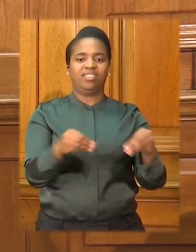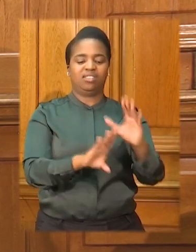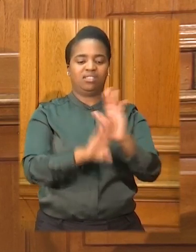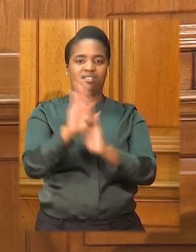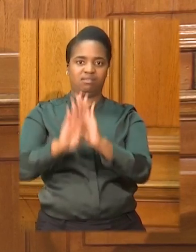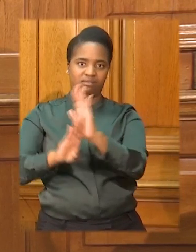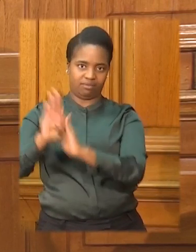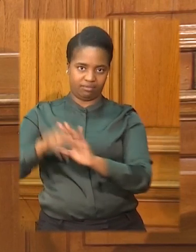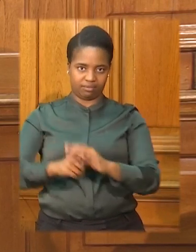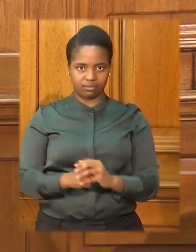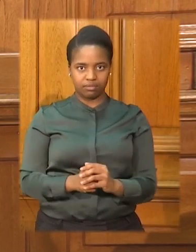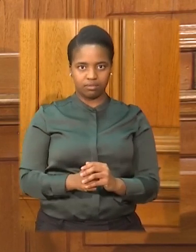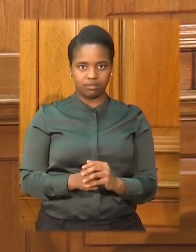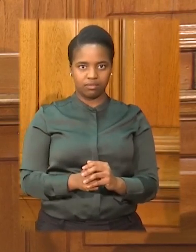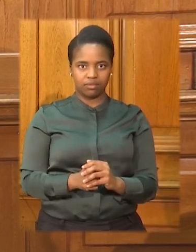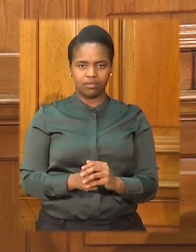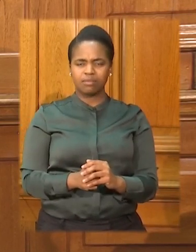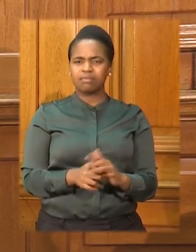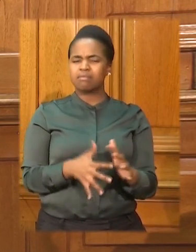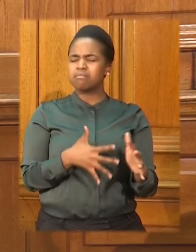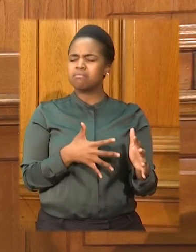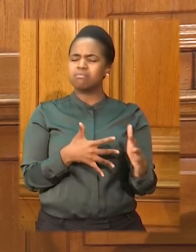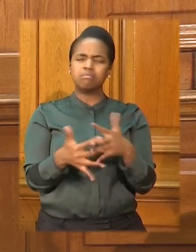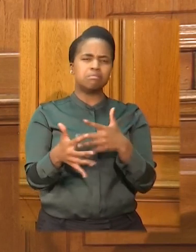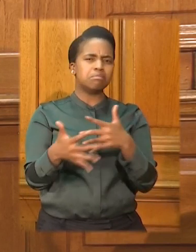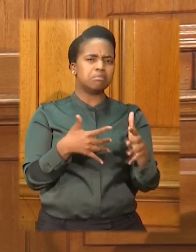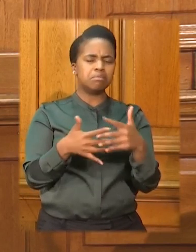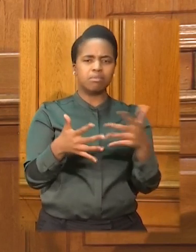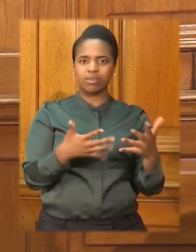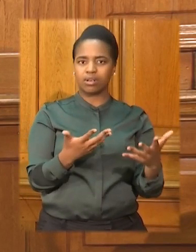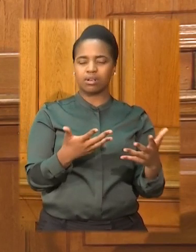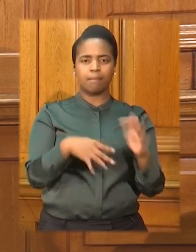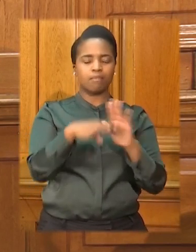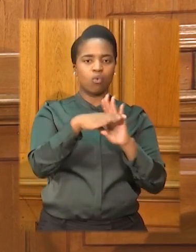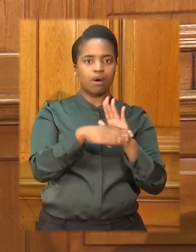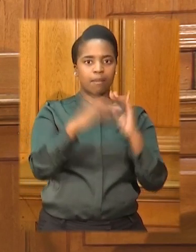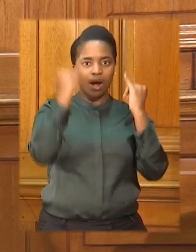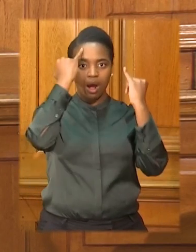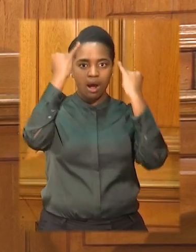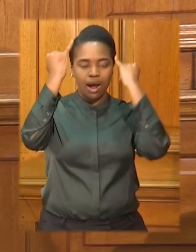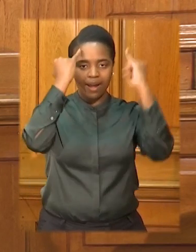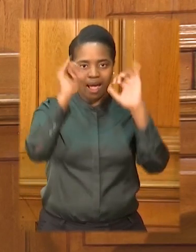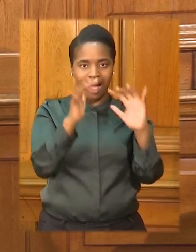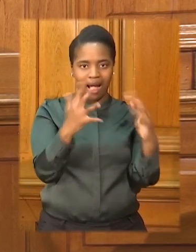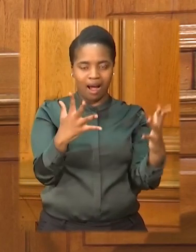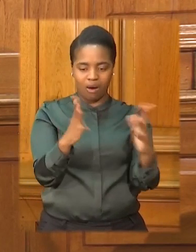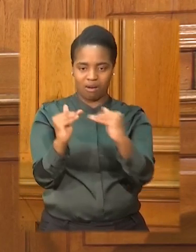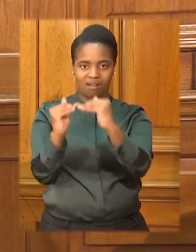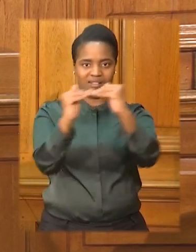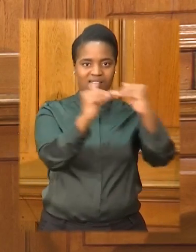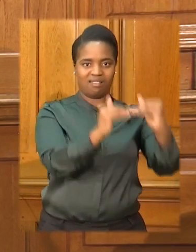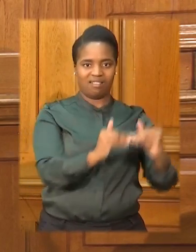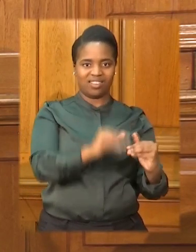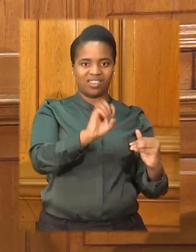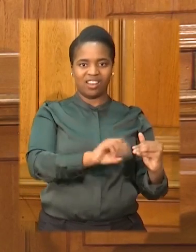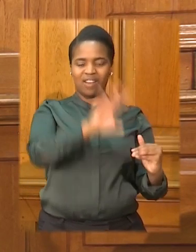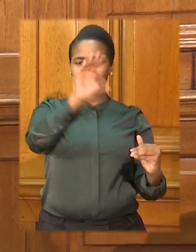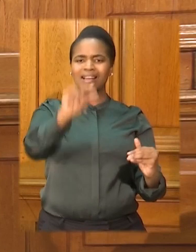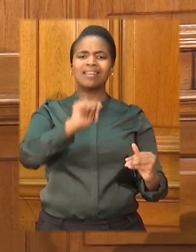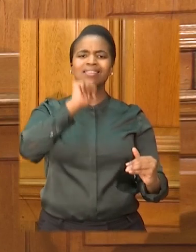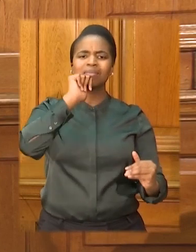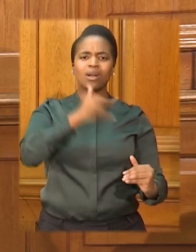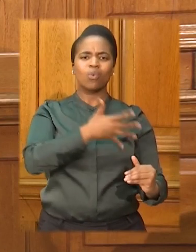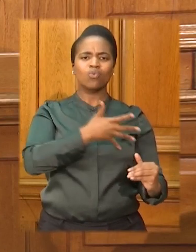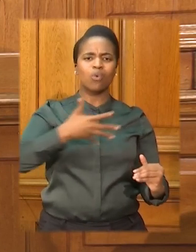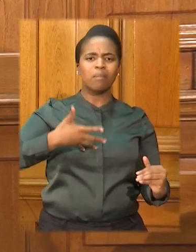every resource, every capability, and every innovation we have in the service of the